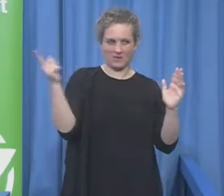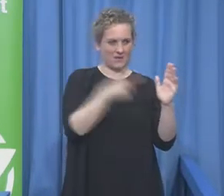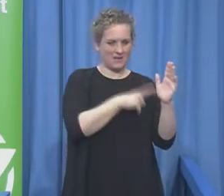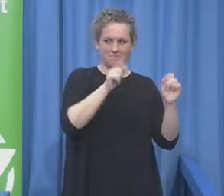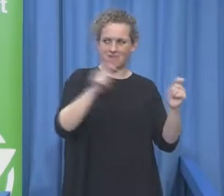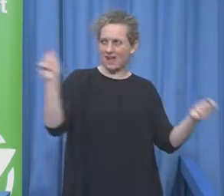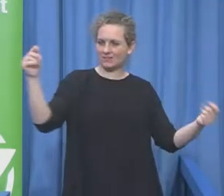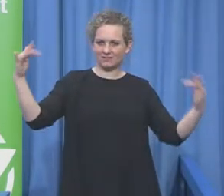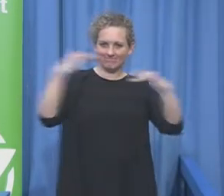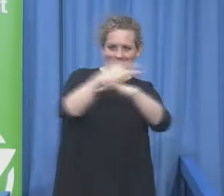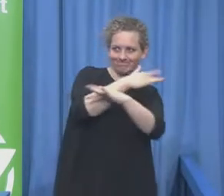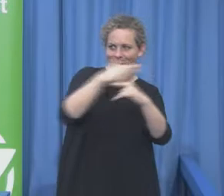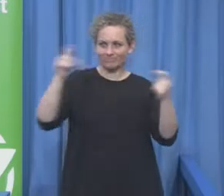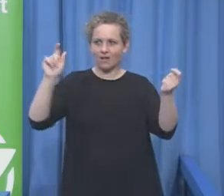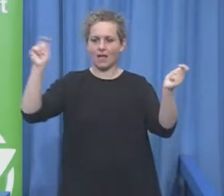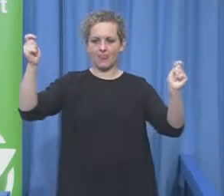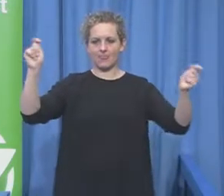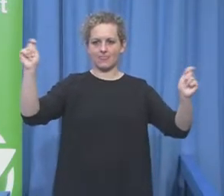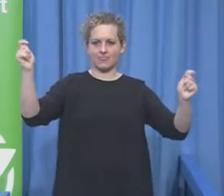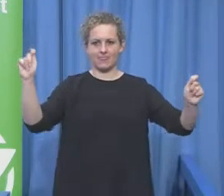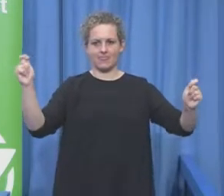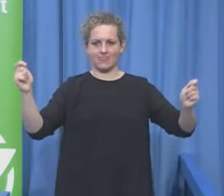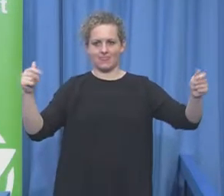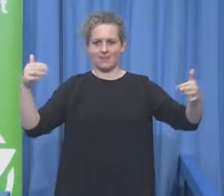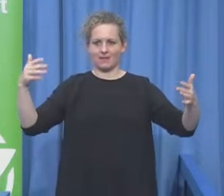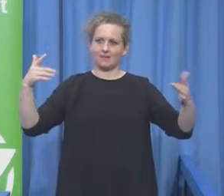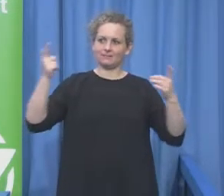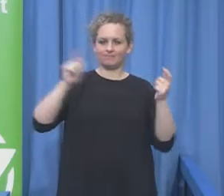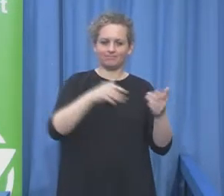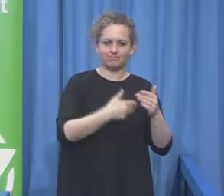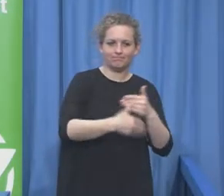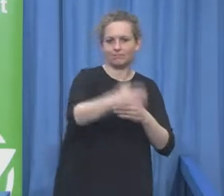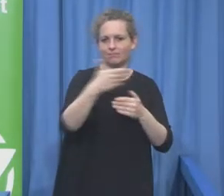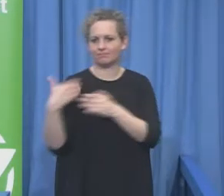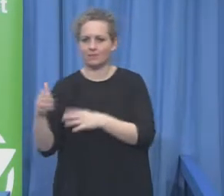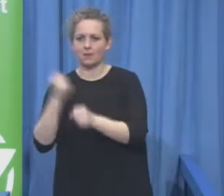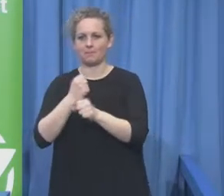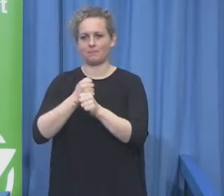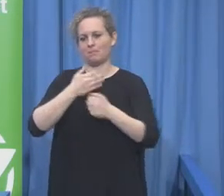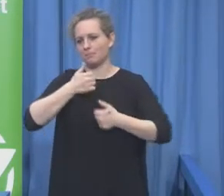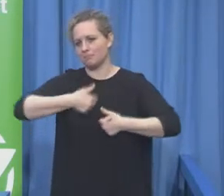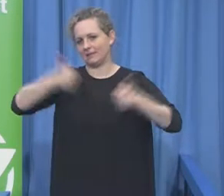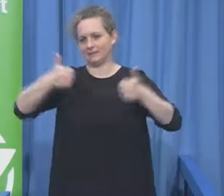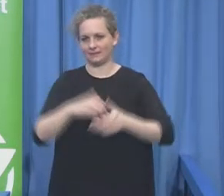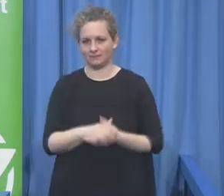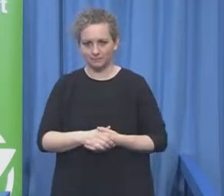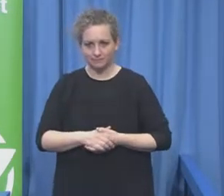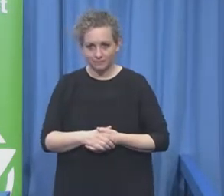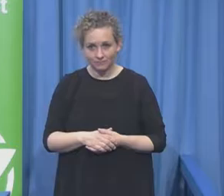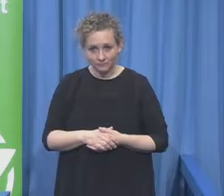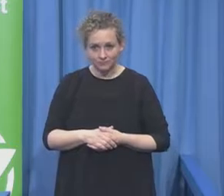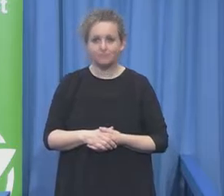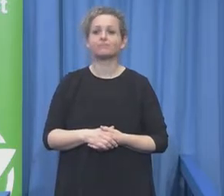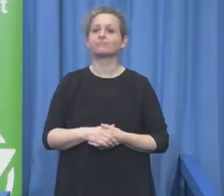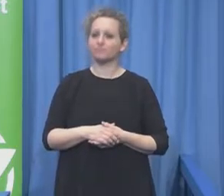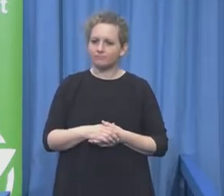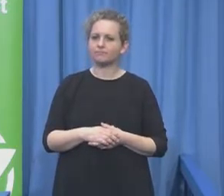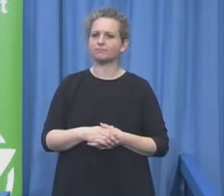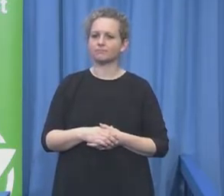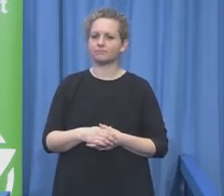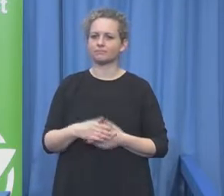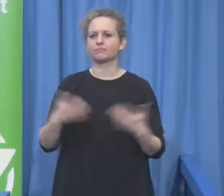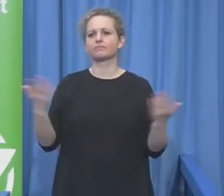by UNDP. So, and the public-private partnership model is a model replicated by other states like the state of Gujarat. And also the dialogues